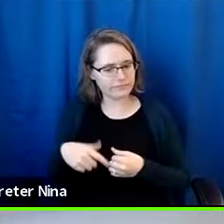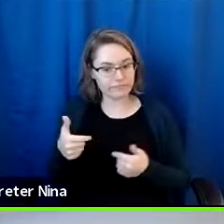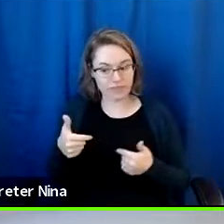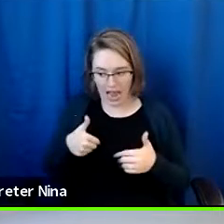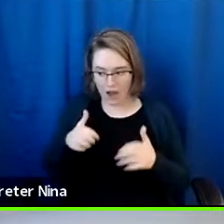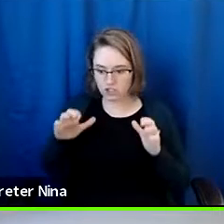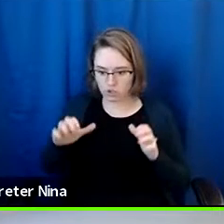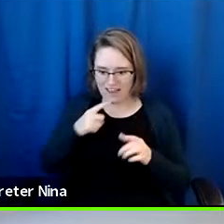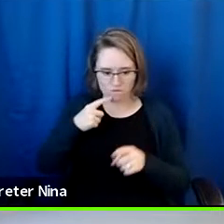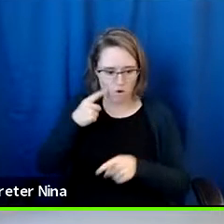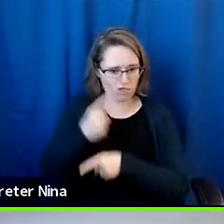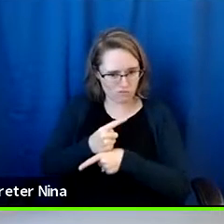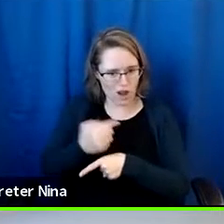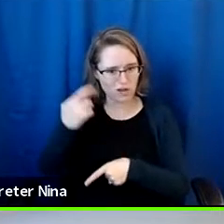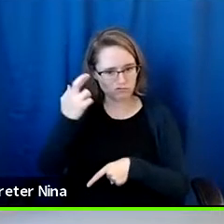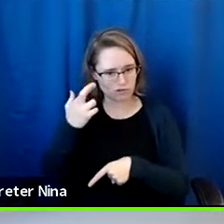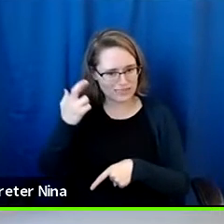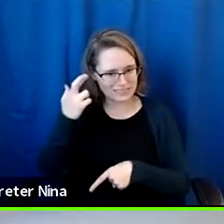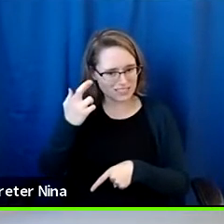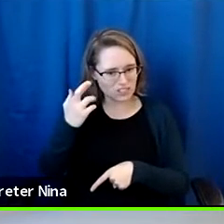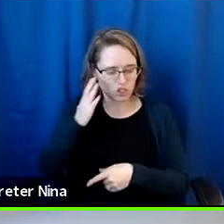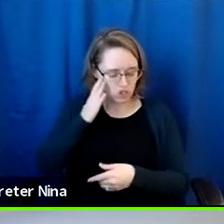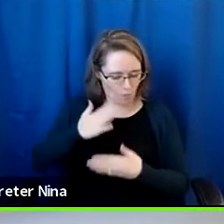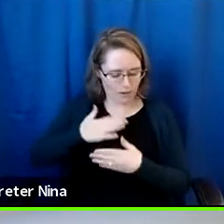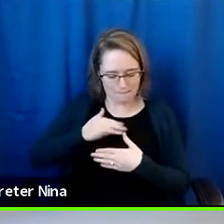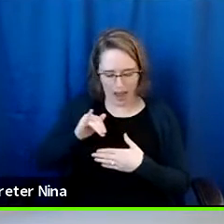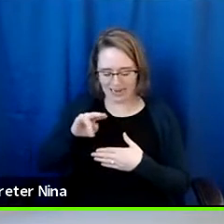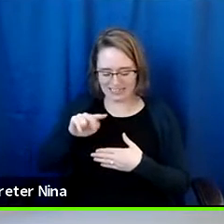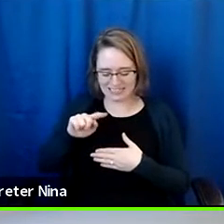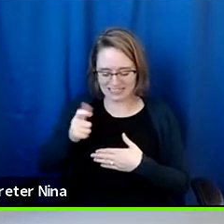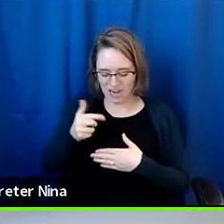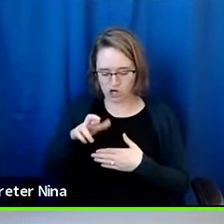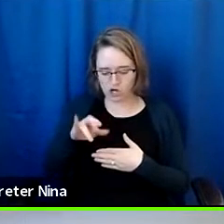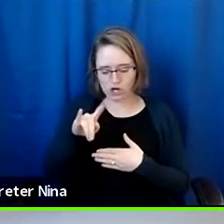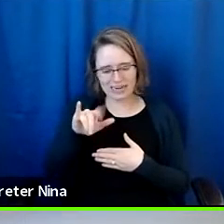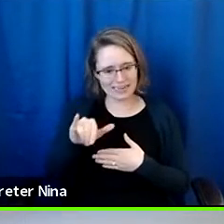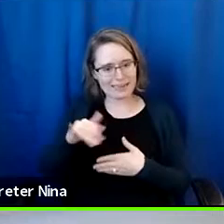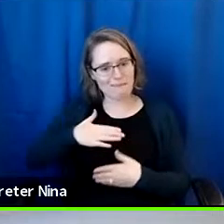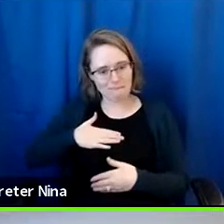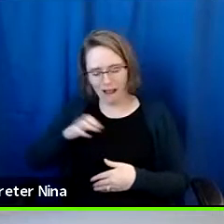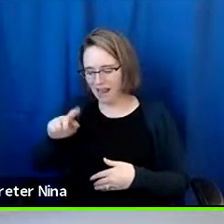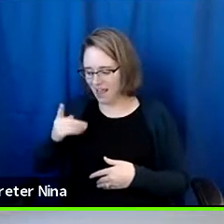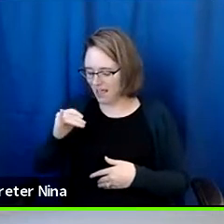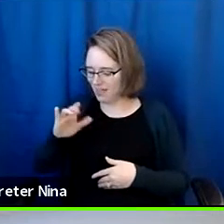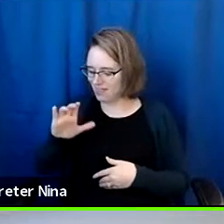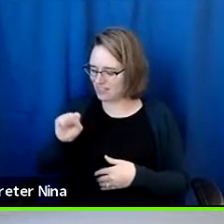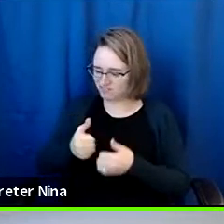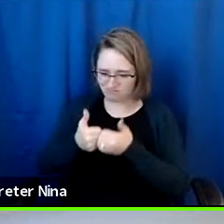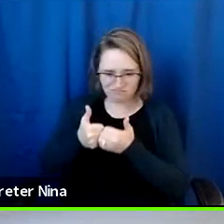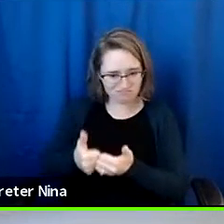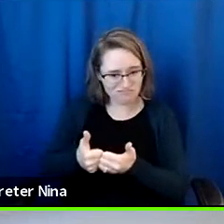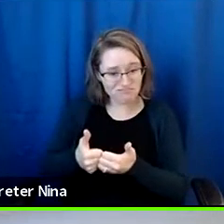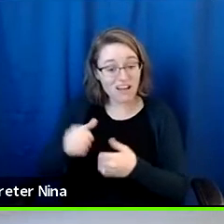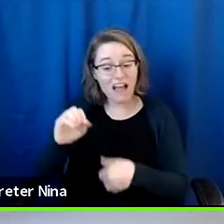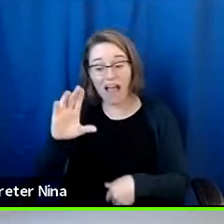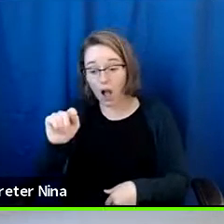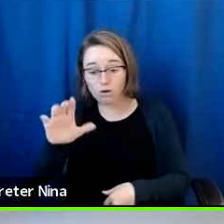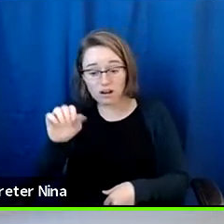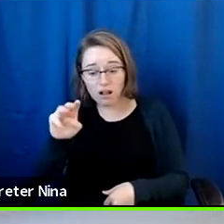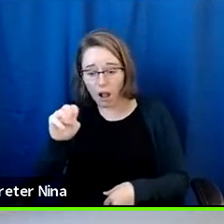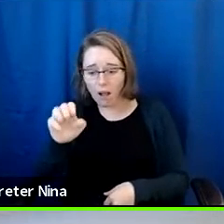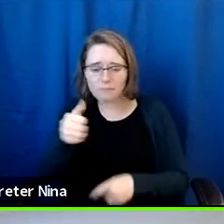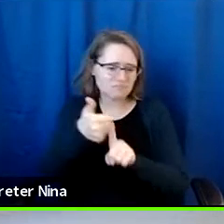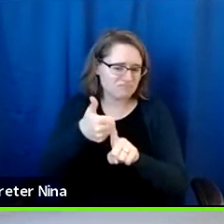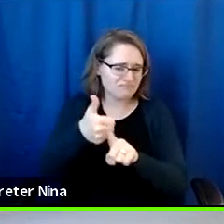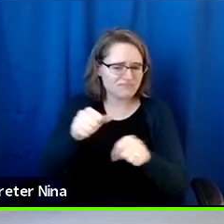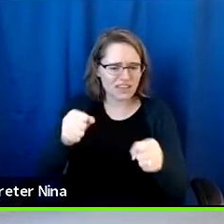it out of a sense of integrity and ethics. And then you're able to navigate the outcome of that. Because whatever